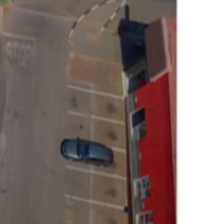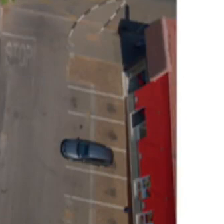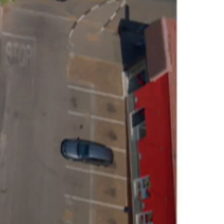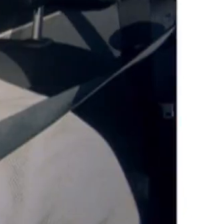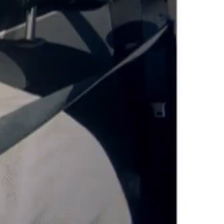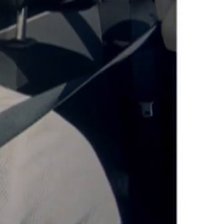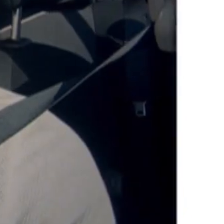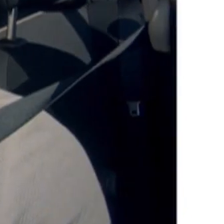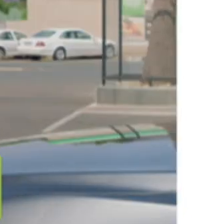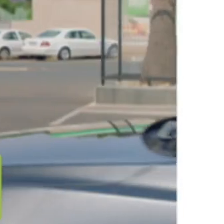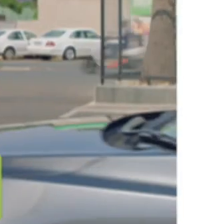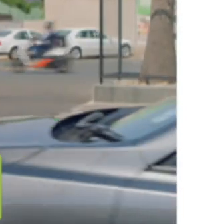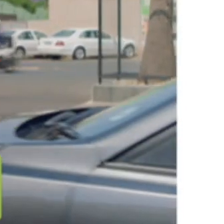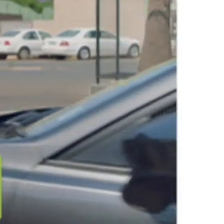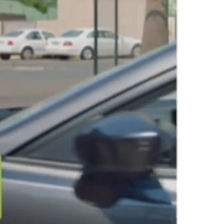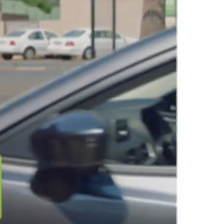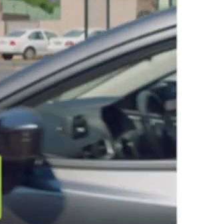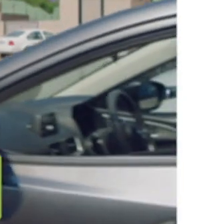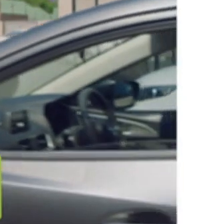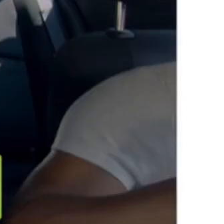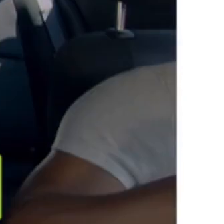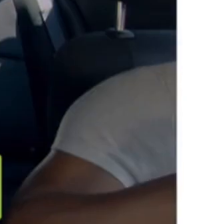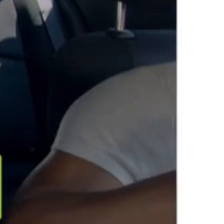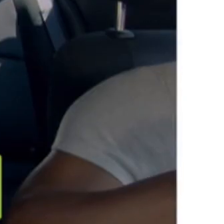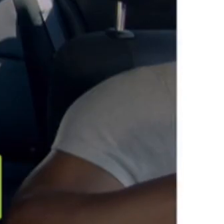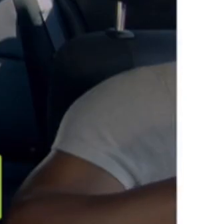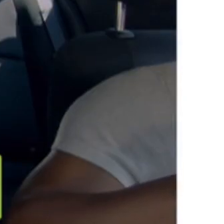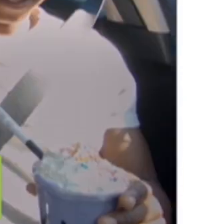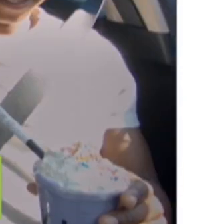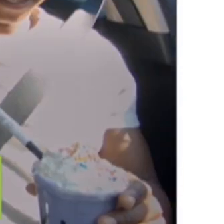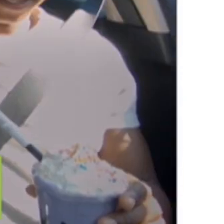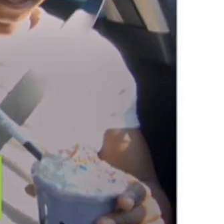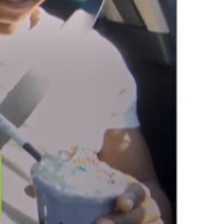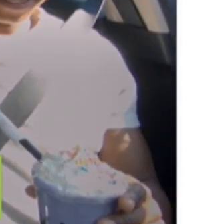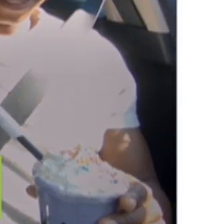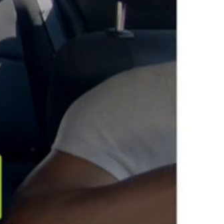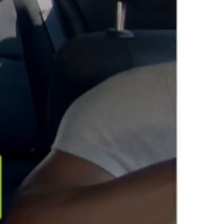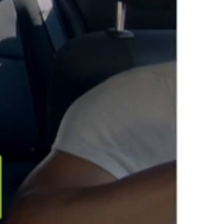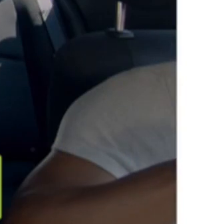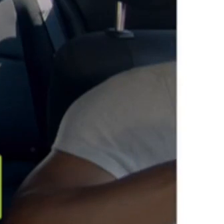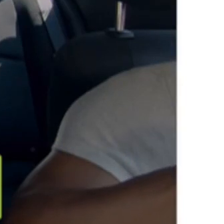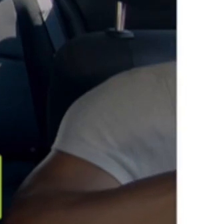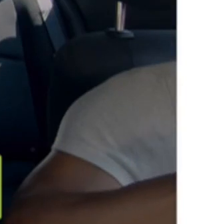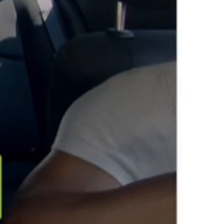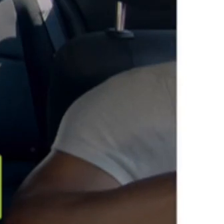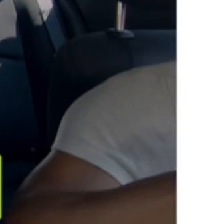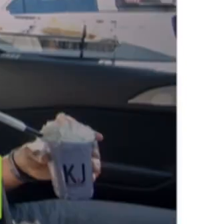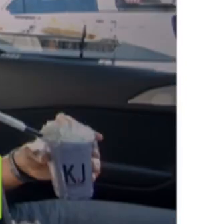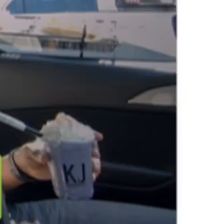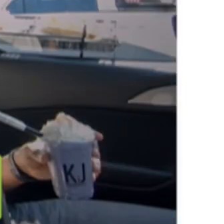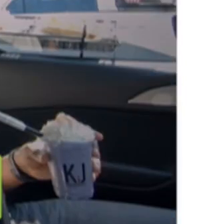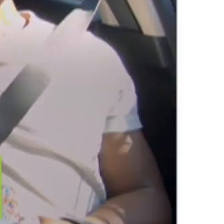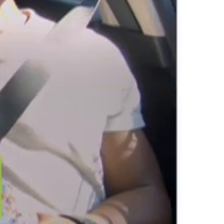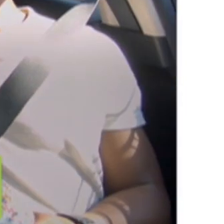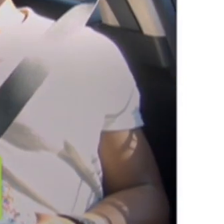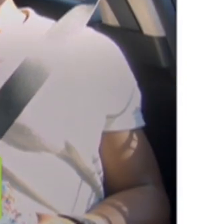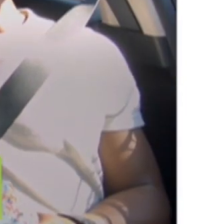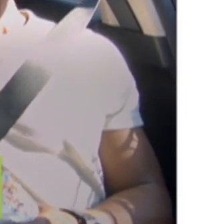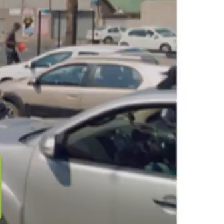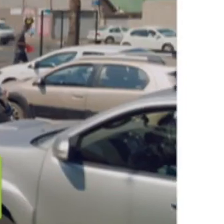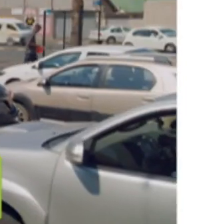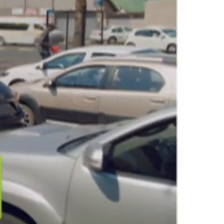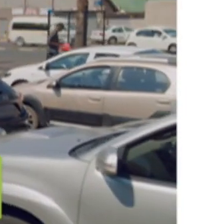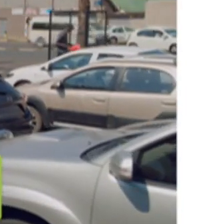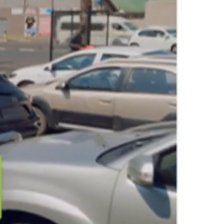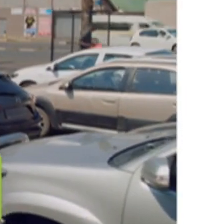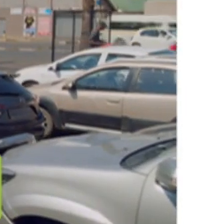a cheat day. No problem. You have a dream. I want to be a bouncer and I want to go into bodybuilding. Wait, what? Wait,